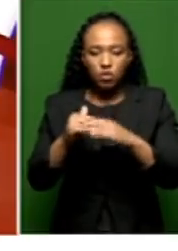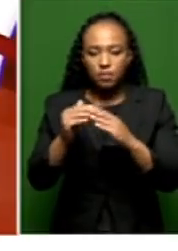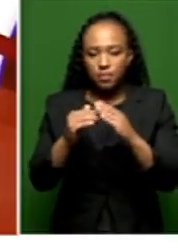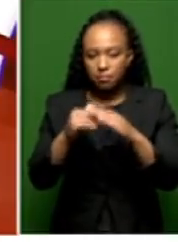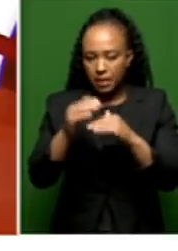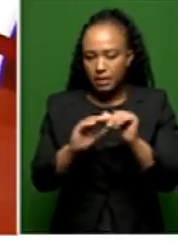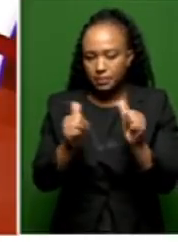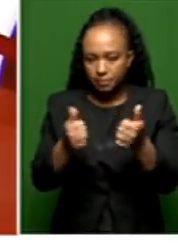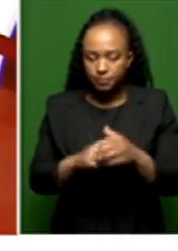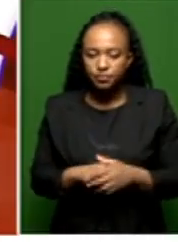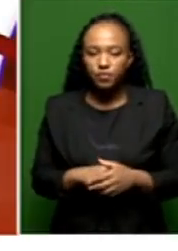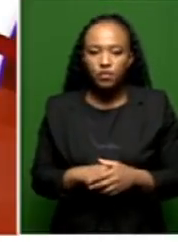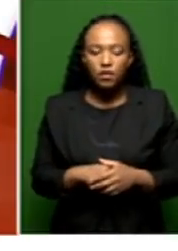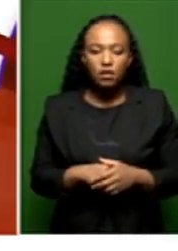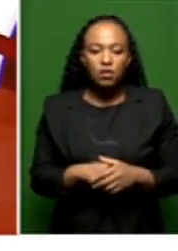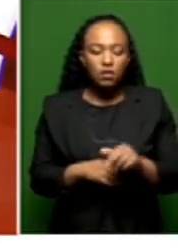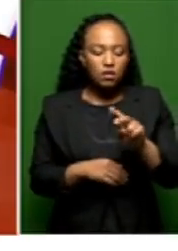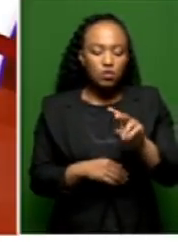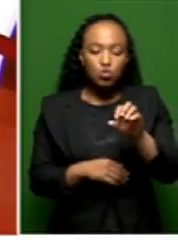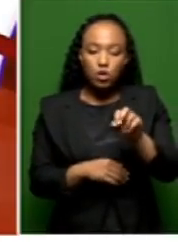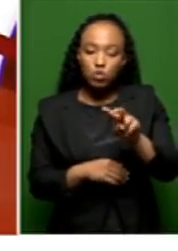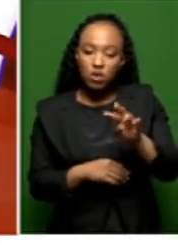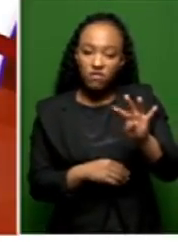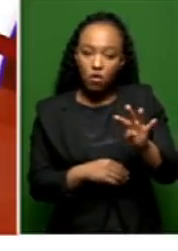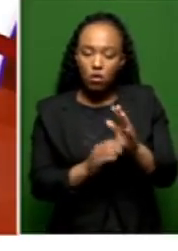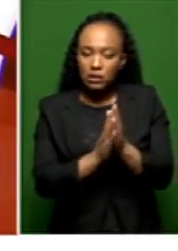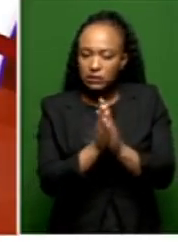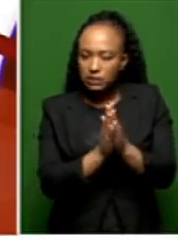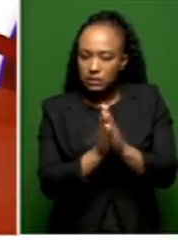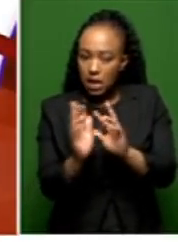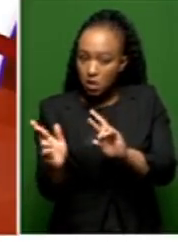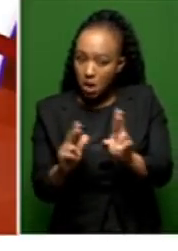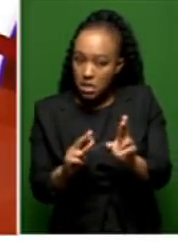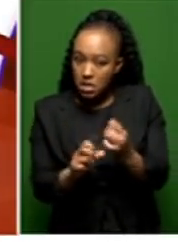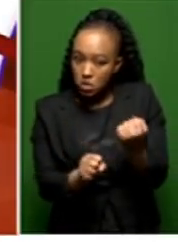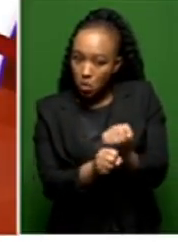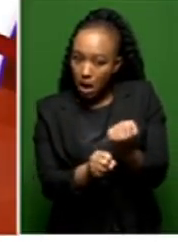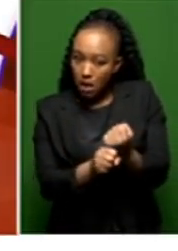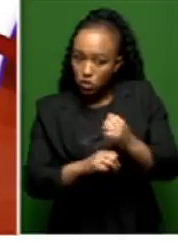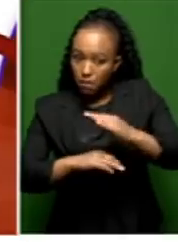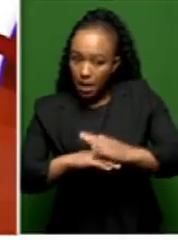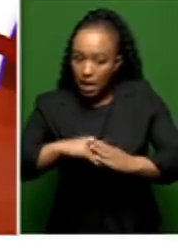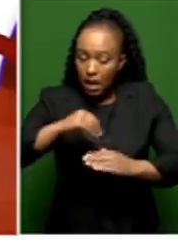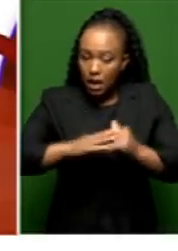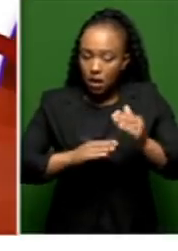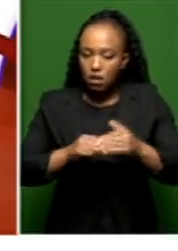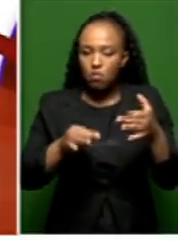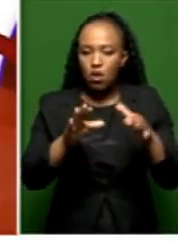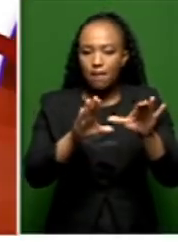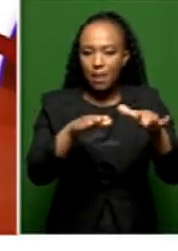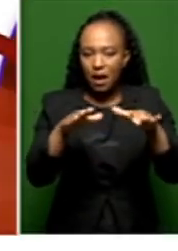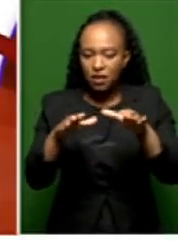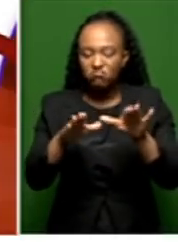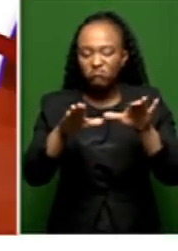forward to 2024, are you ready? Are you working hard to rebuild the party? Those challenges